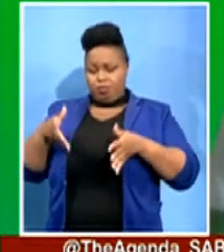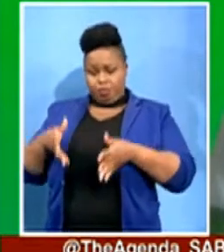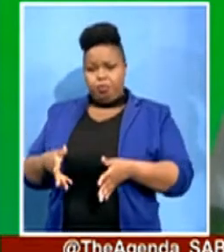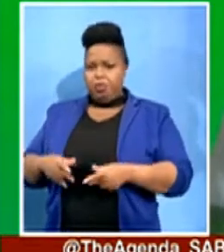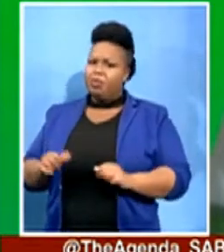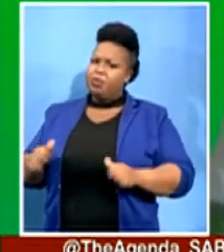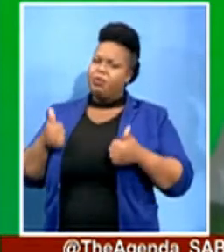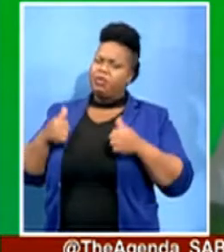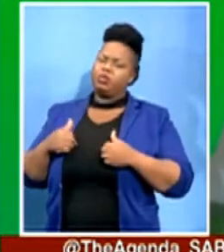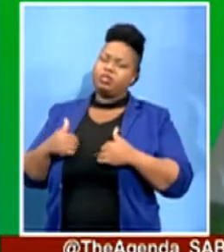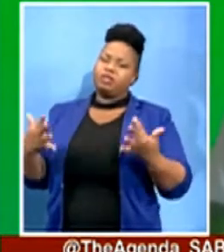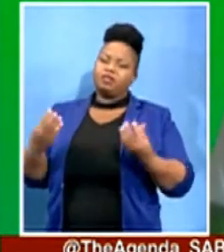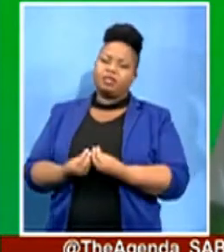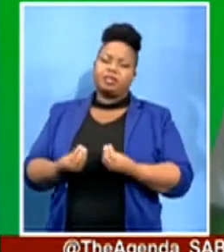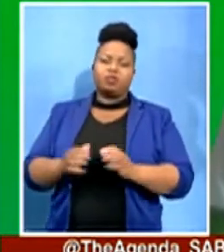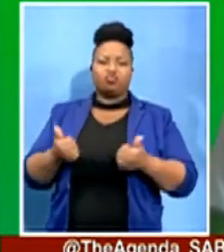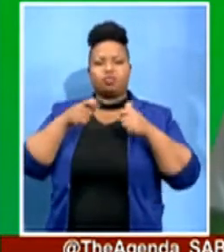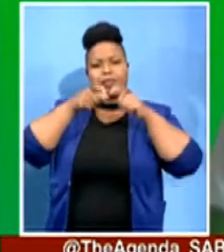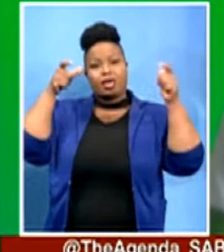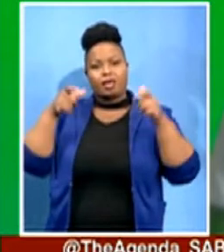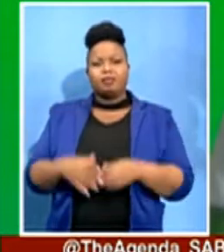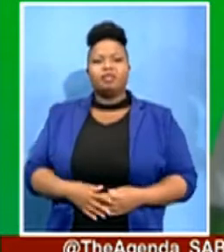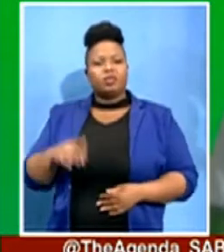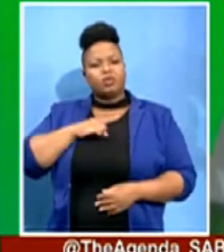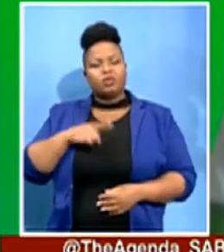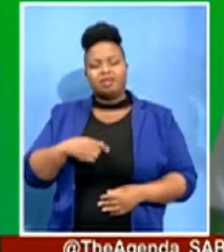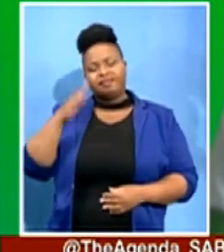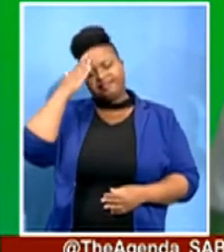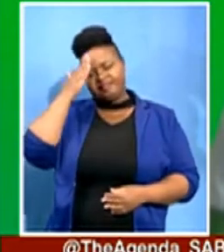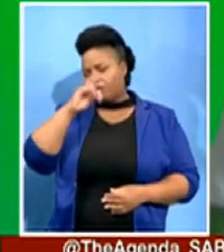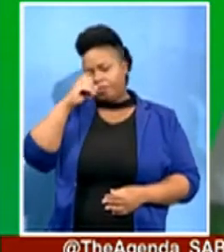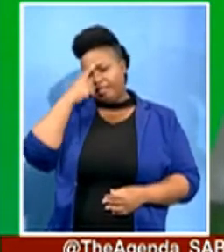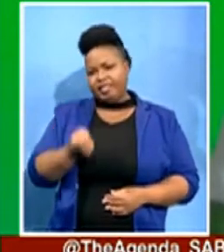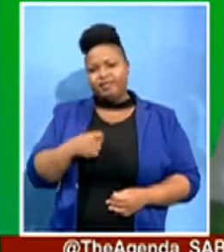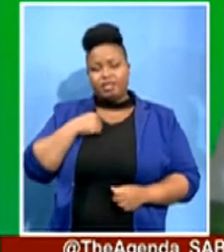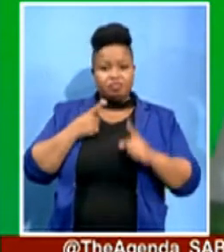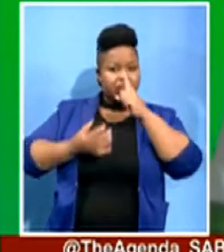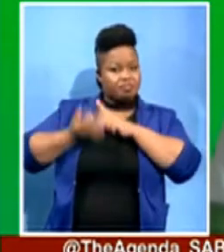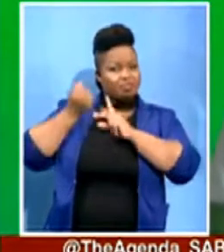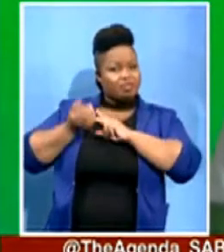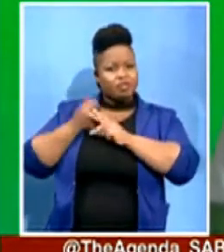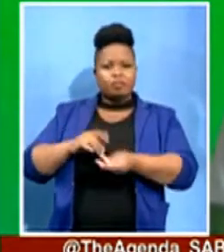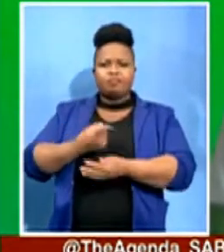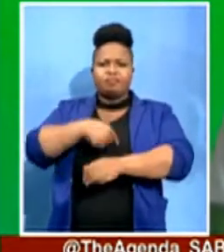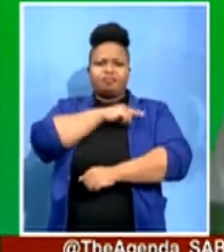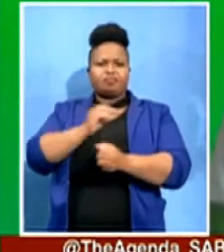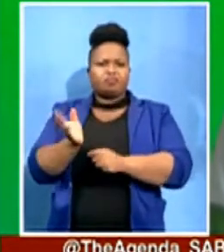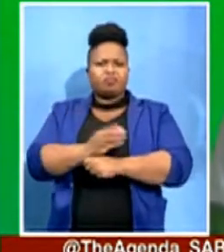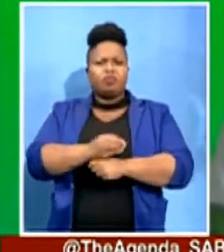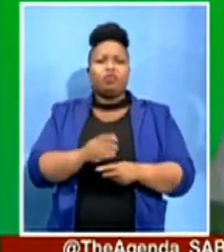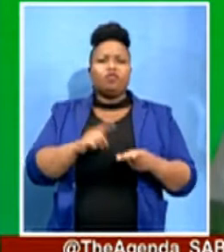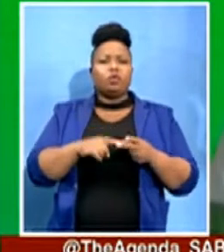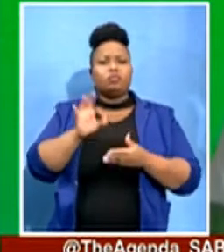big. I do not, however, believe that we'll reach its full potential in the upcoming elections in 2021. In